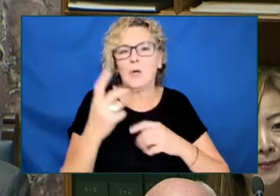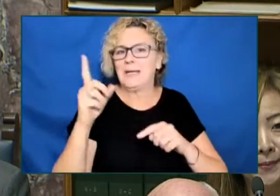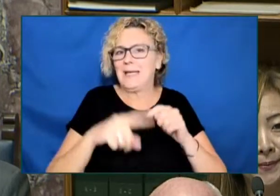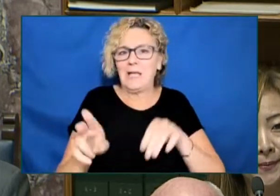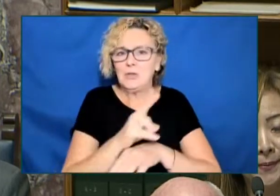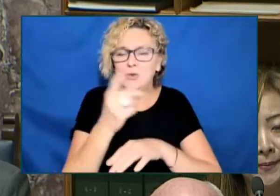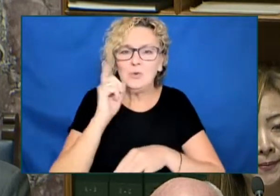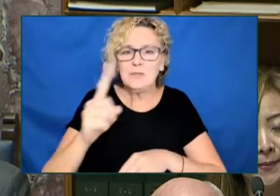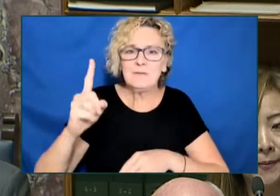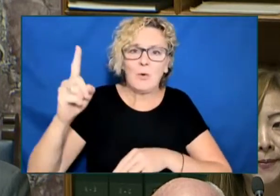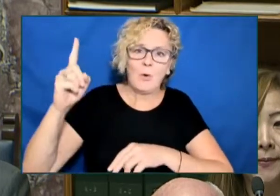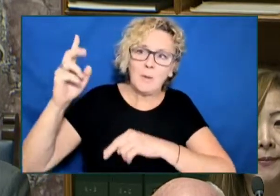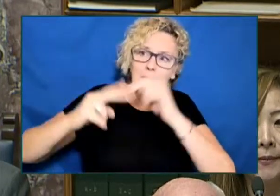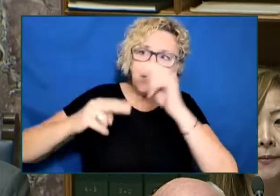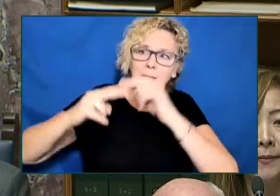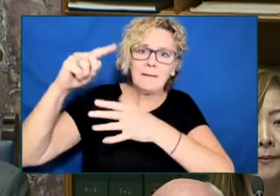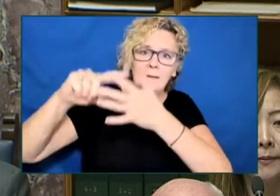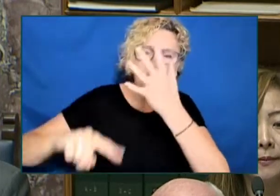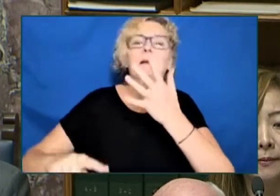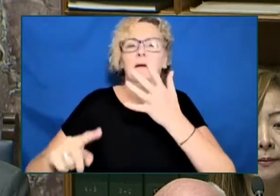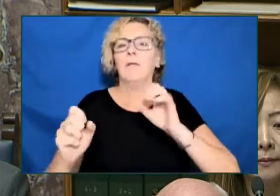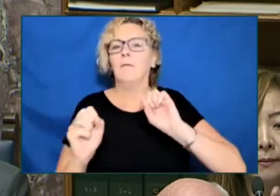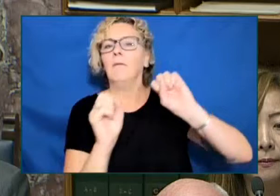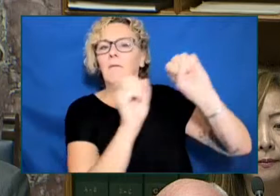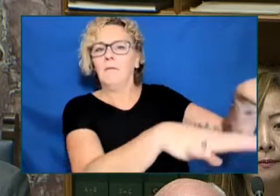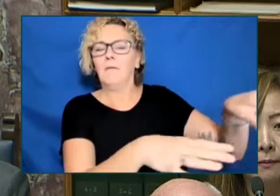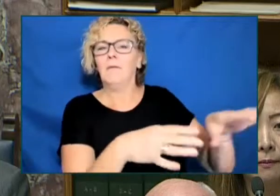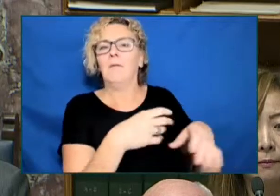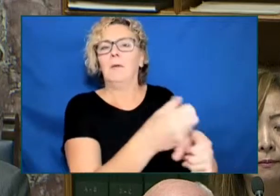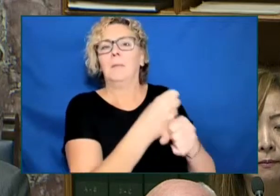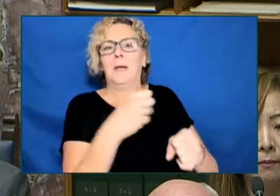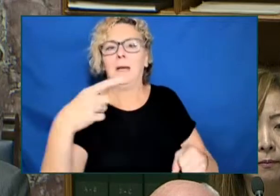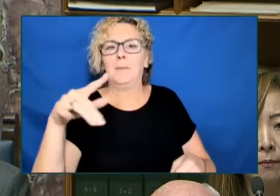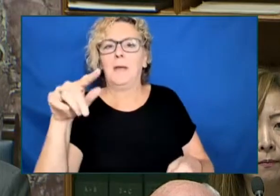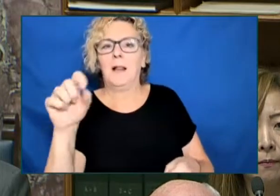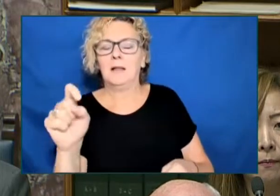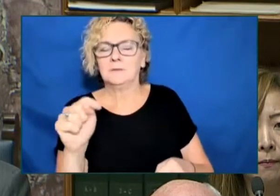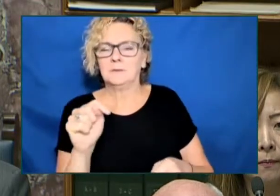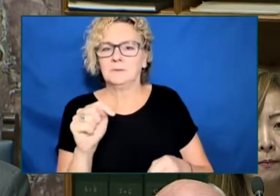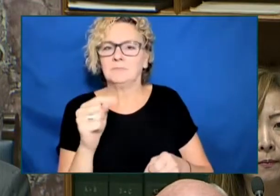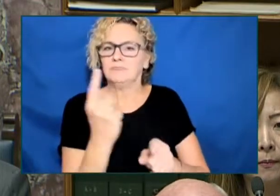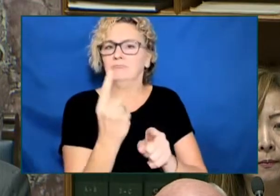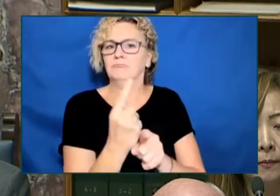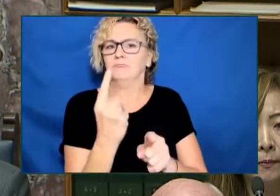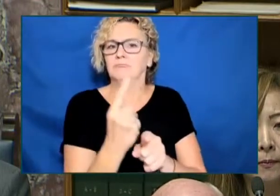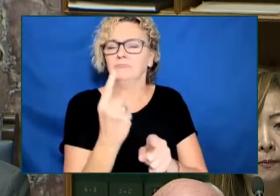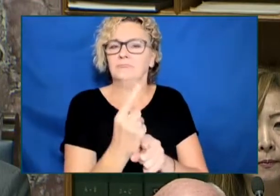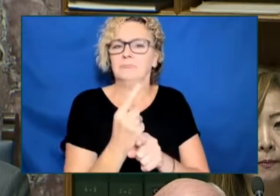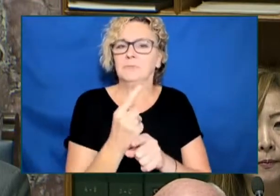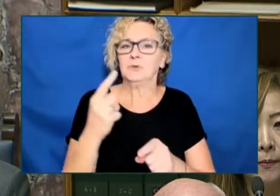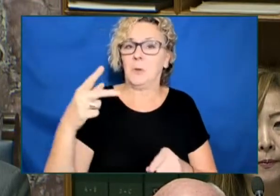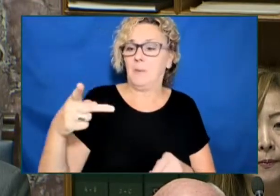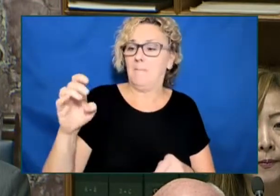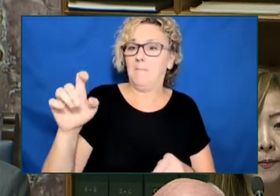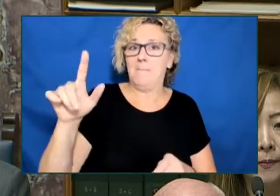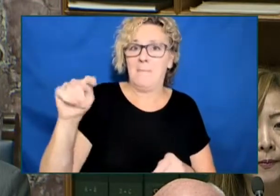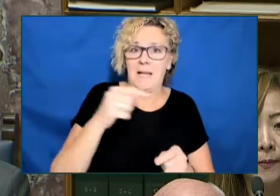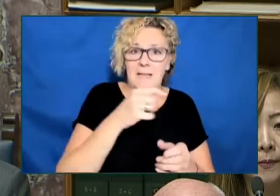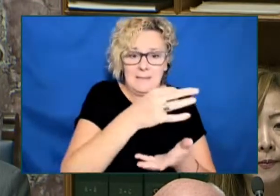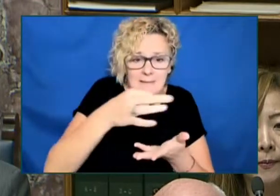are creating GHG in the economy, or in the environment, sorry. You know, so pellet mills only